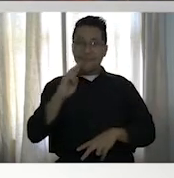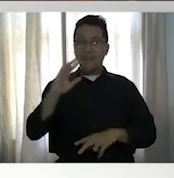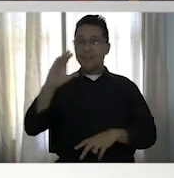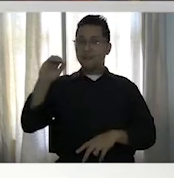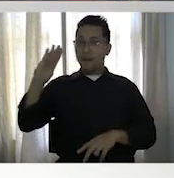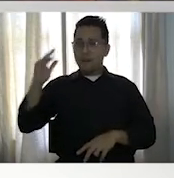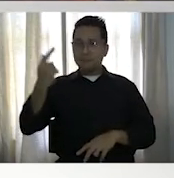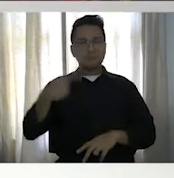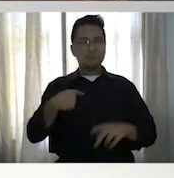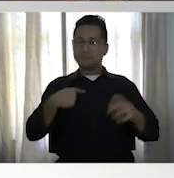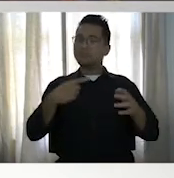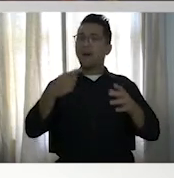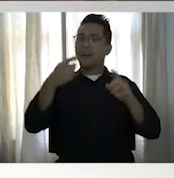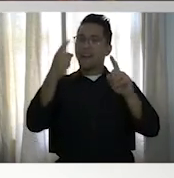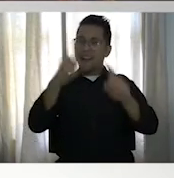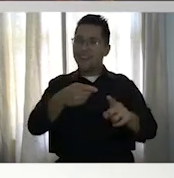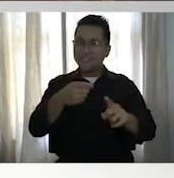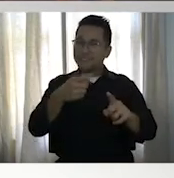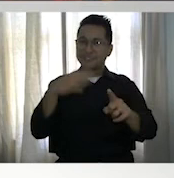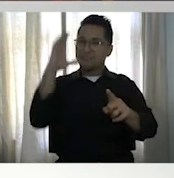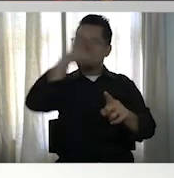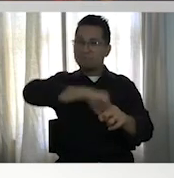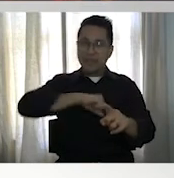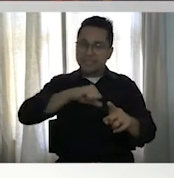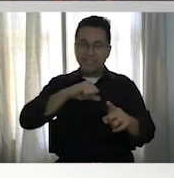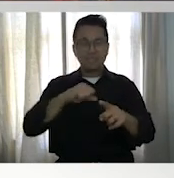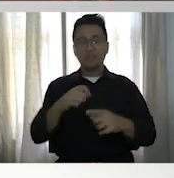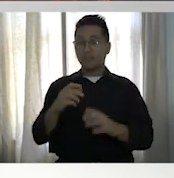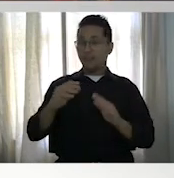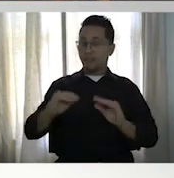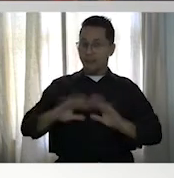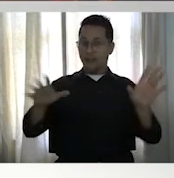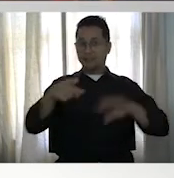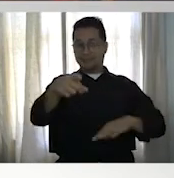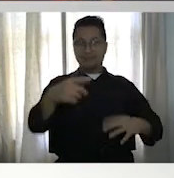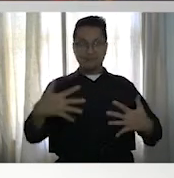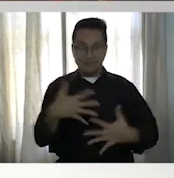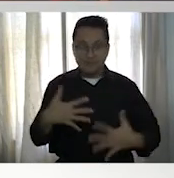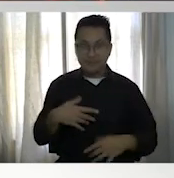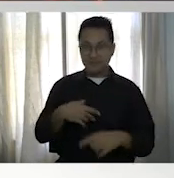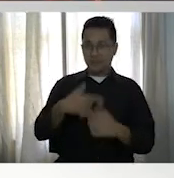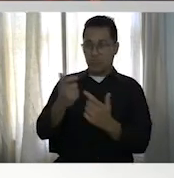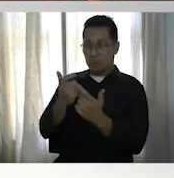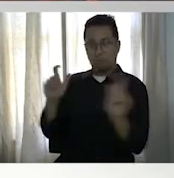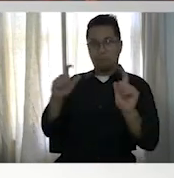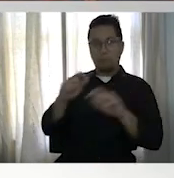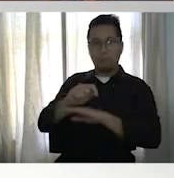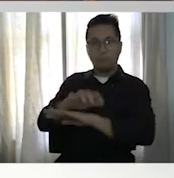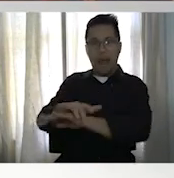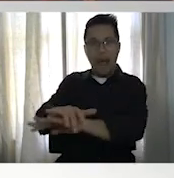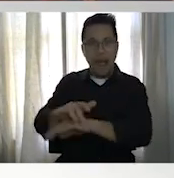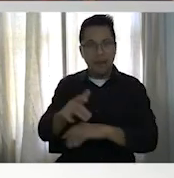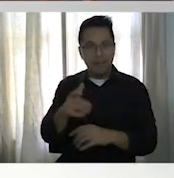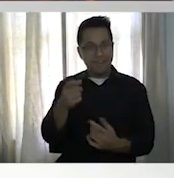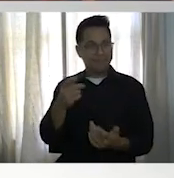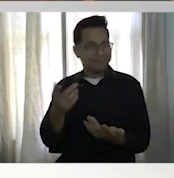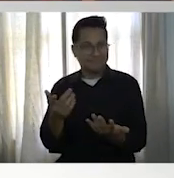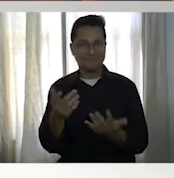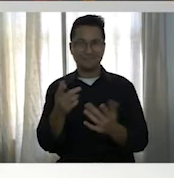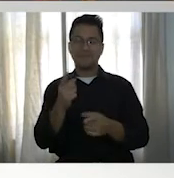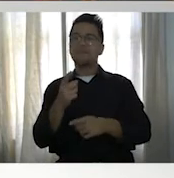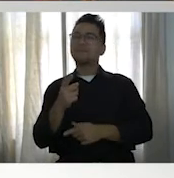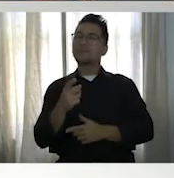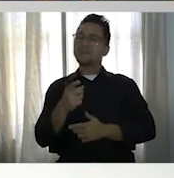missed the whole context of the picture. Obviously, she's scared. Obviously, there's a huge spider. And working